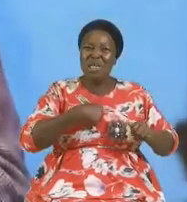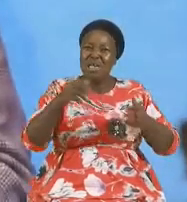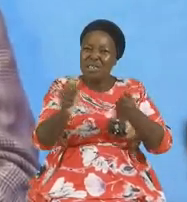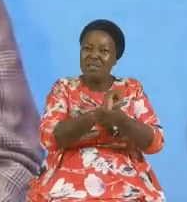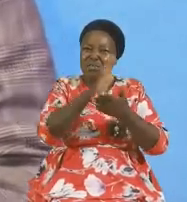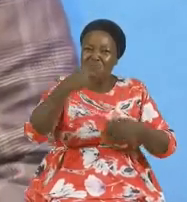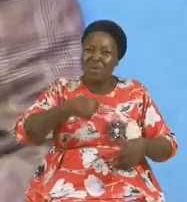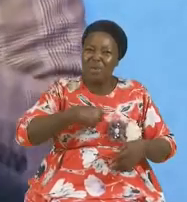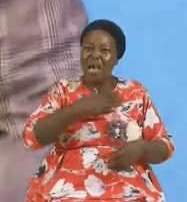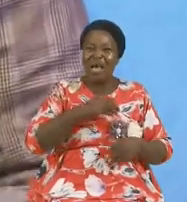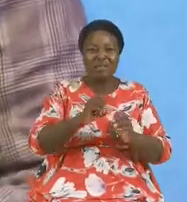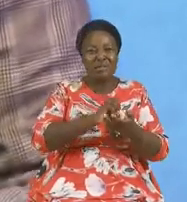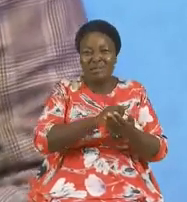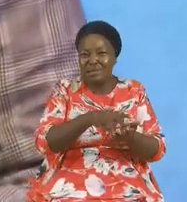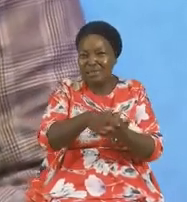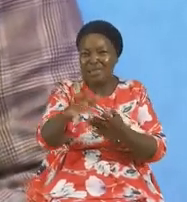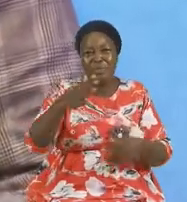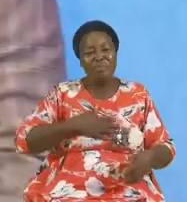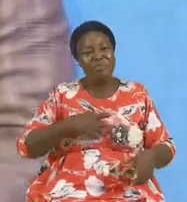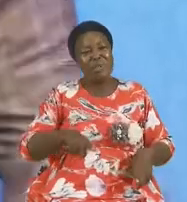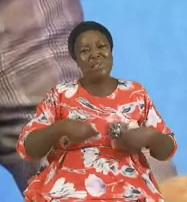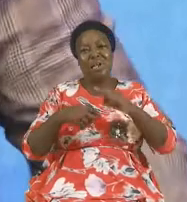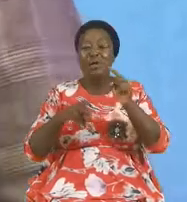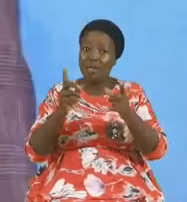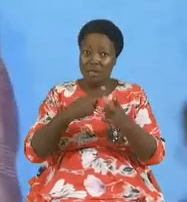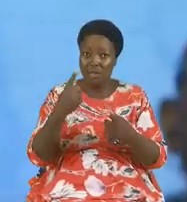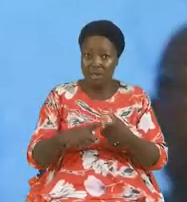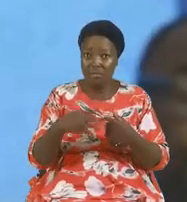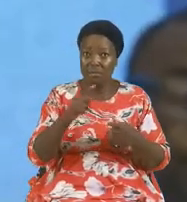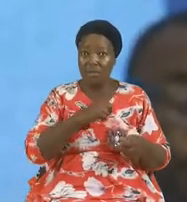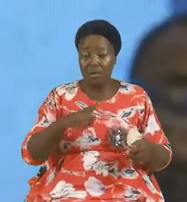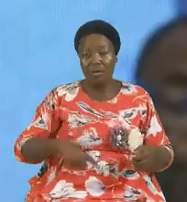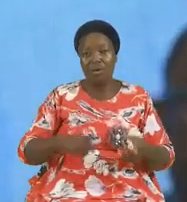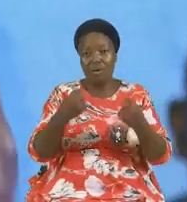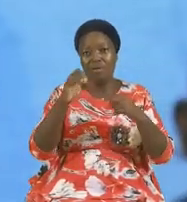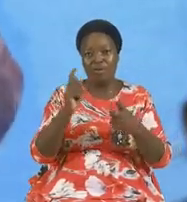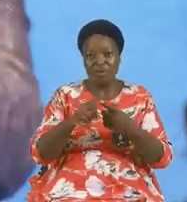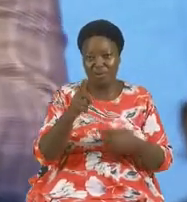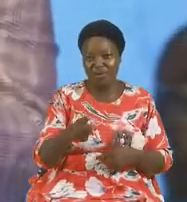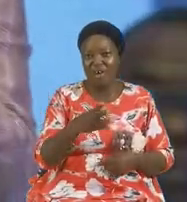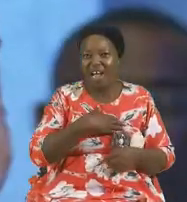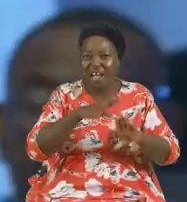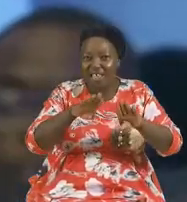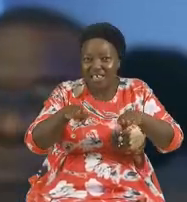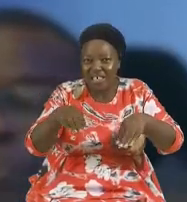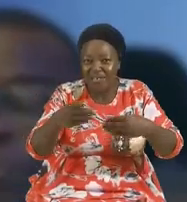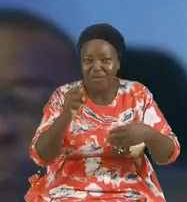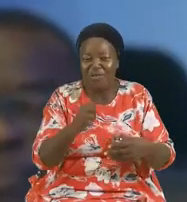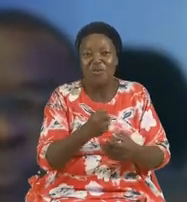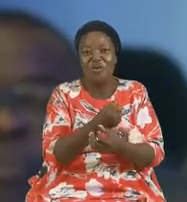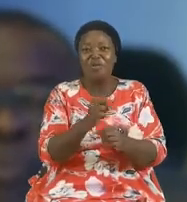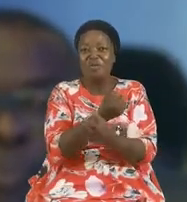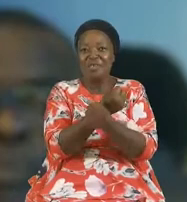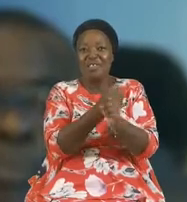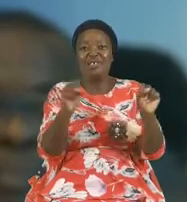me, destroy me, and scatter my life? Then the Lord comes to